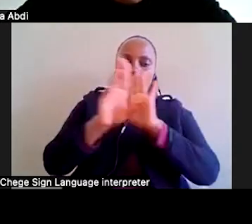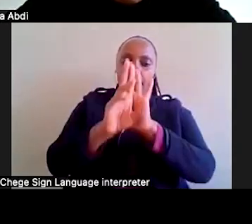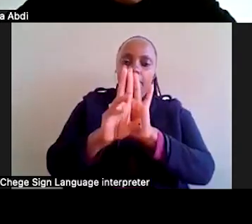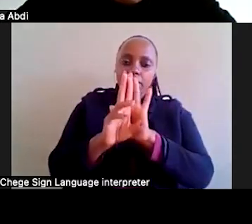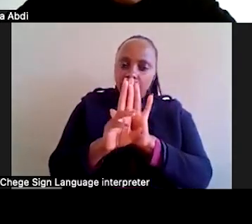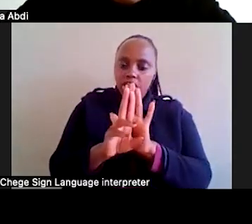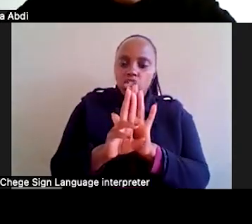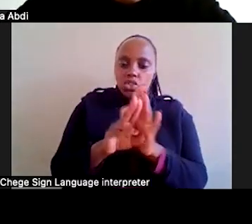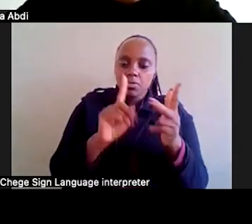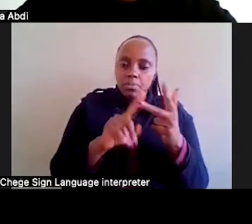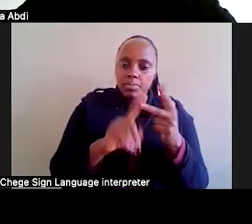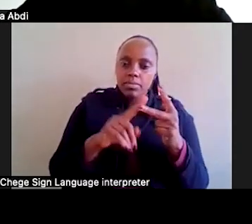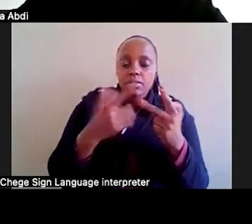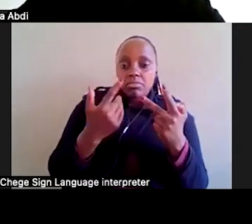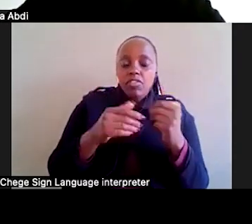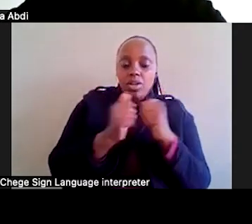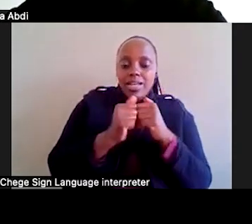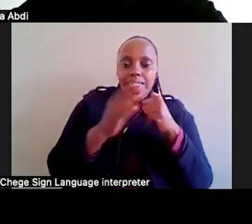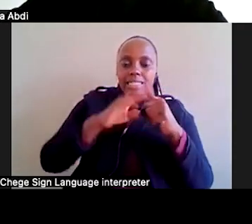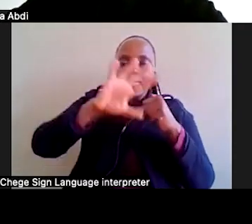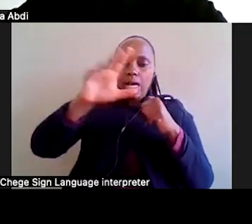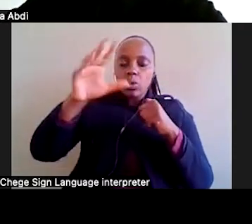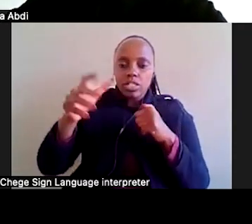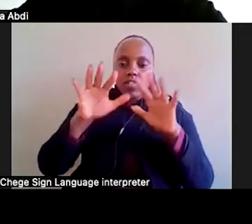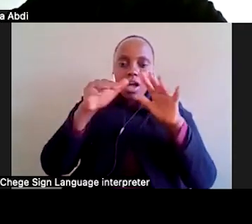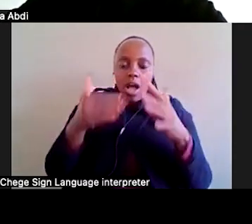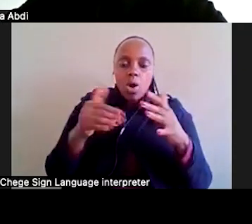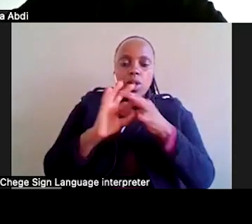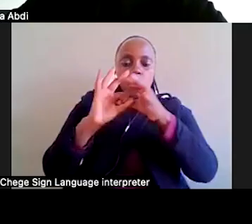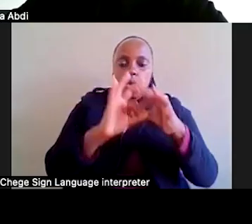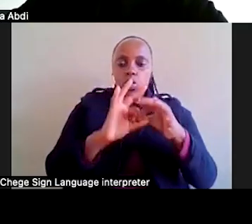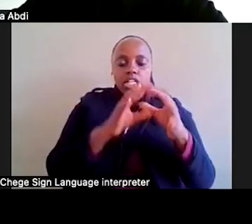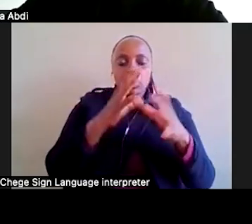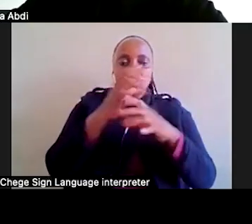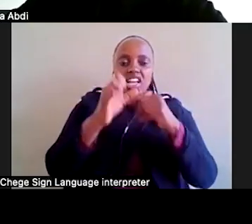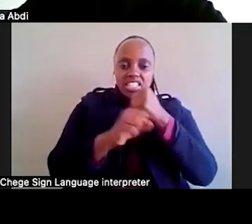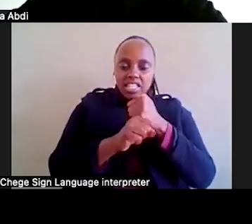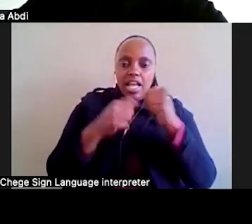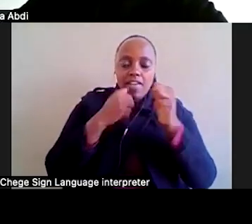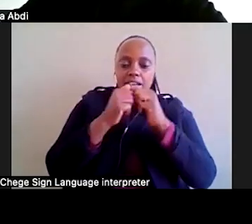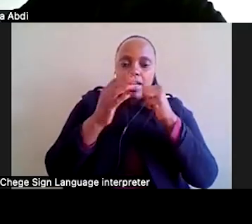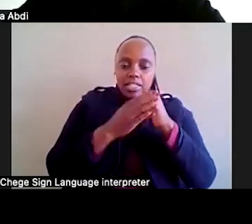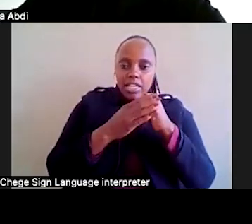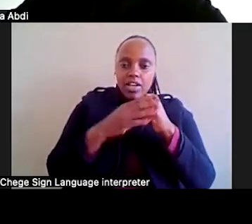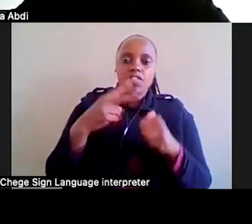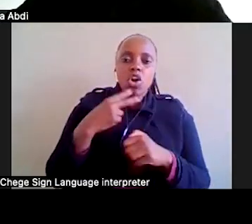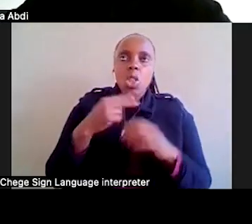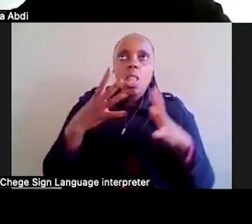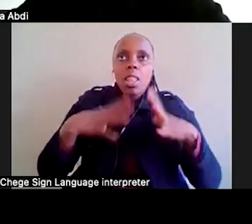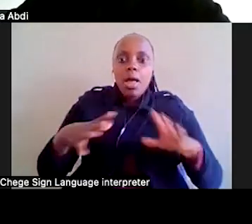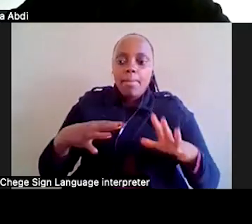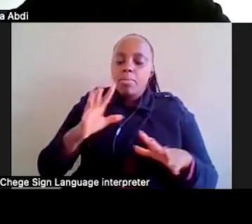representation for 19 counties in terms of coordination structures. So we have 19 focal persons who